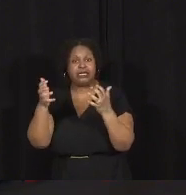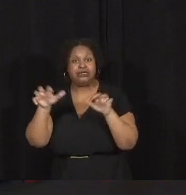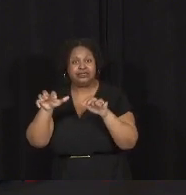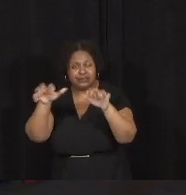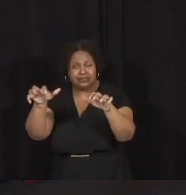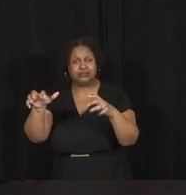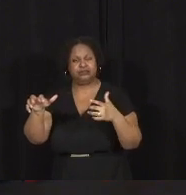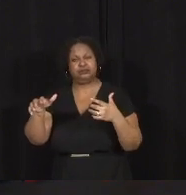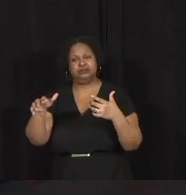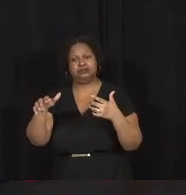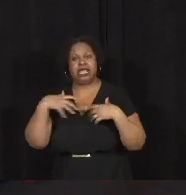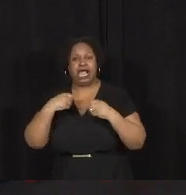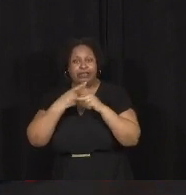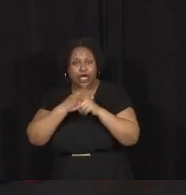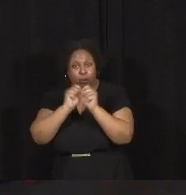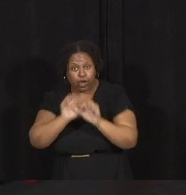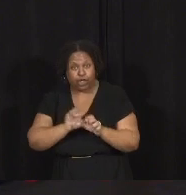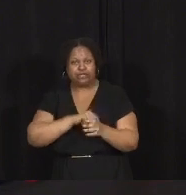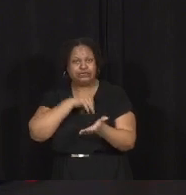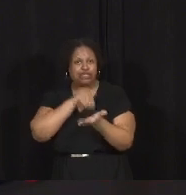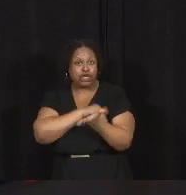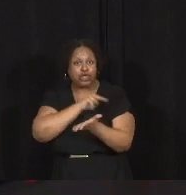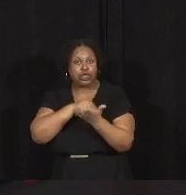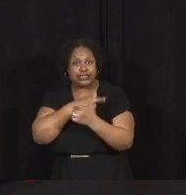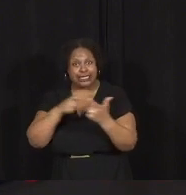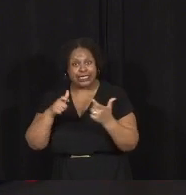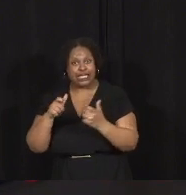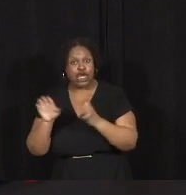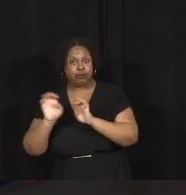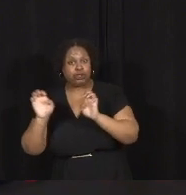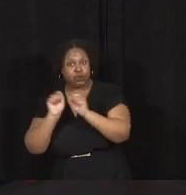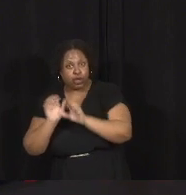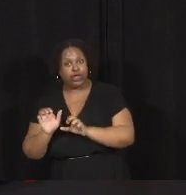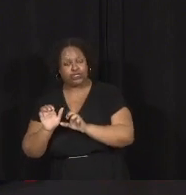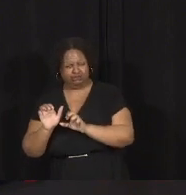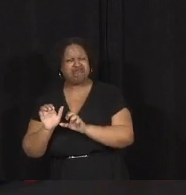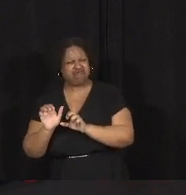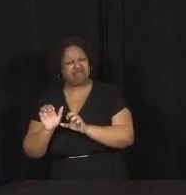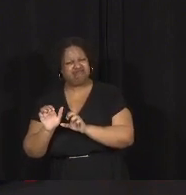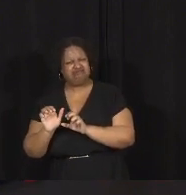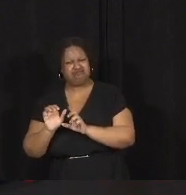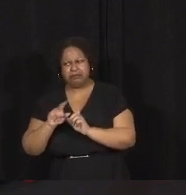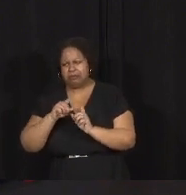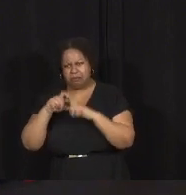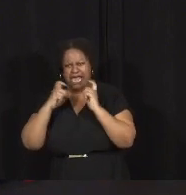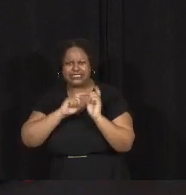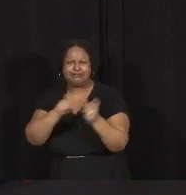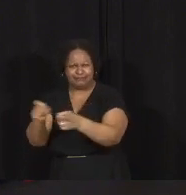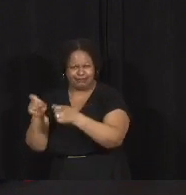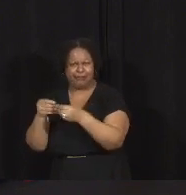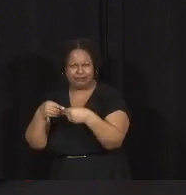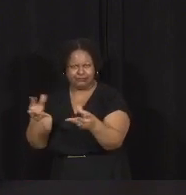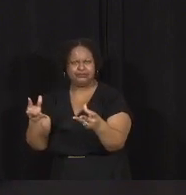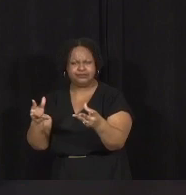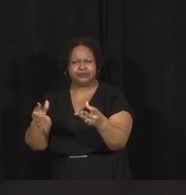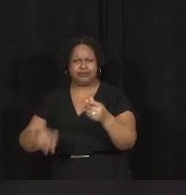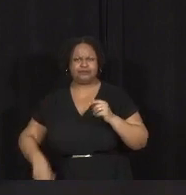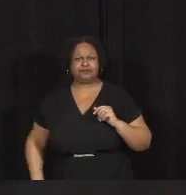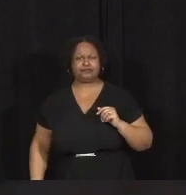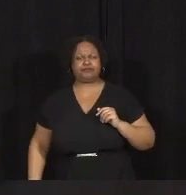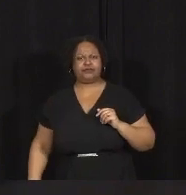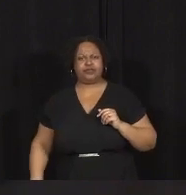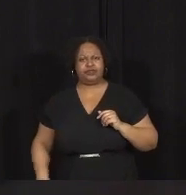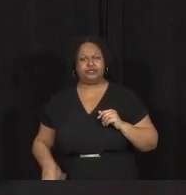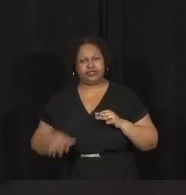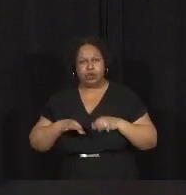emergency workers. Matt, you've been very involved in the PPE issue, the supply chain. I don't know if there's anything